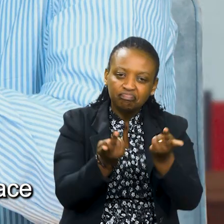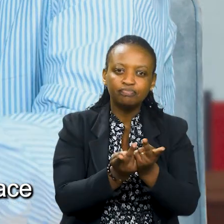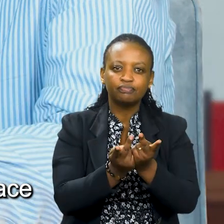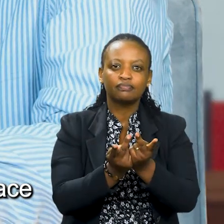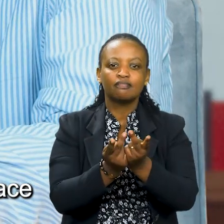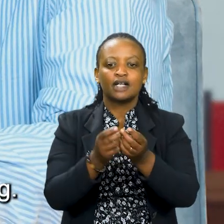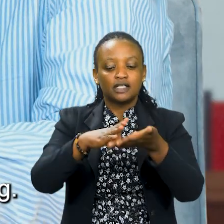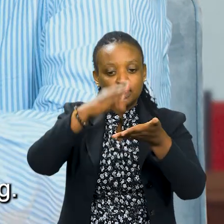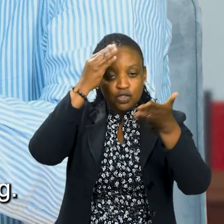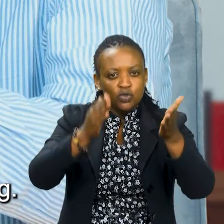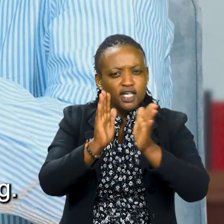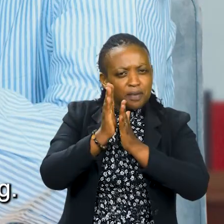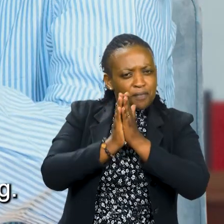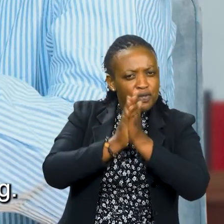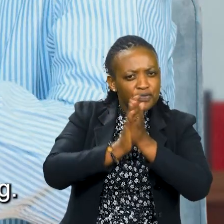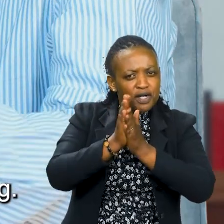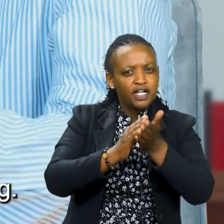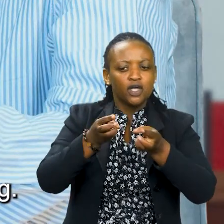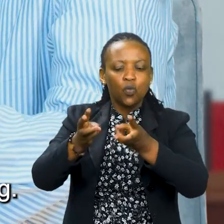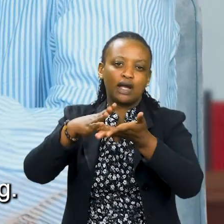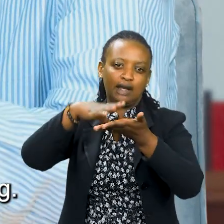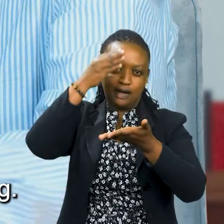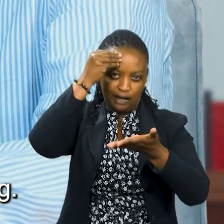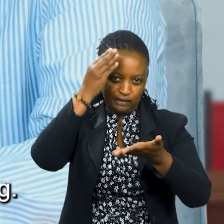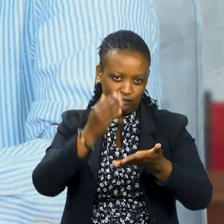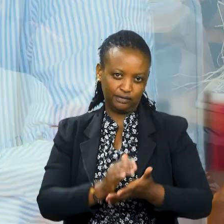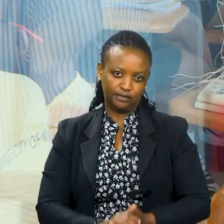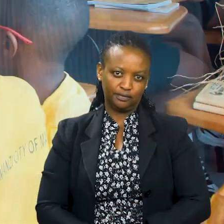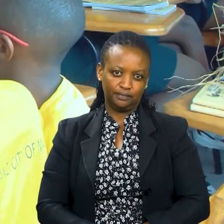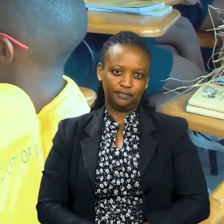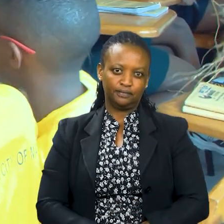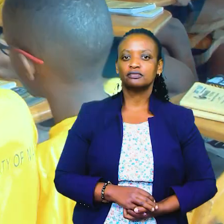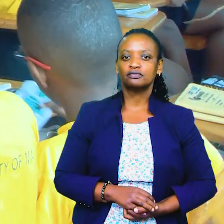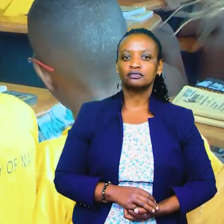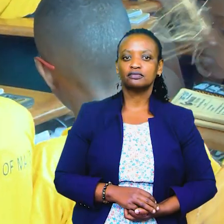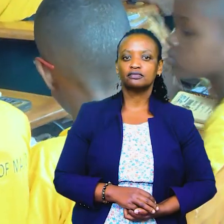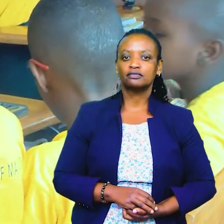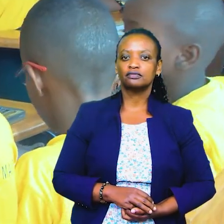the same pace and the students are motivated in the learning.